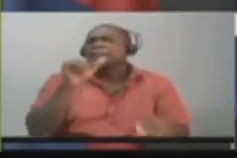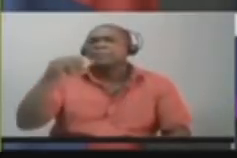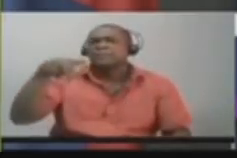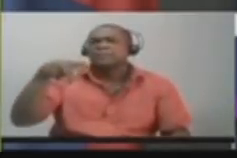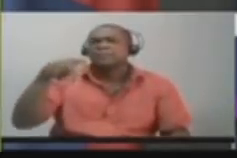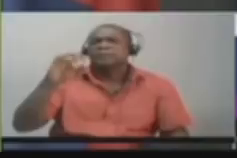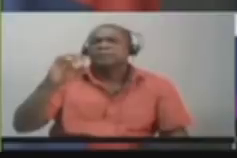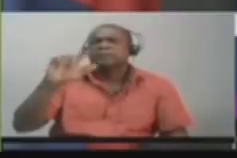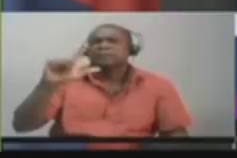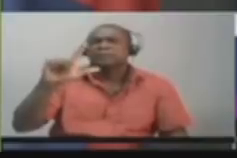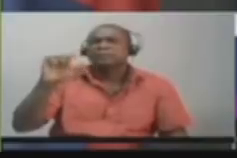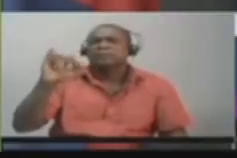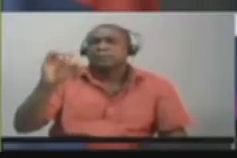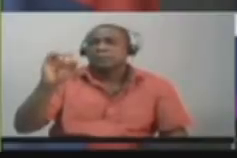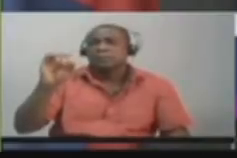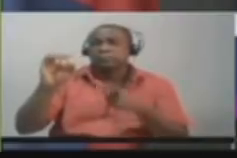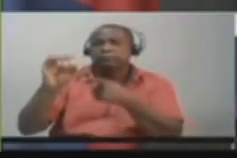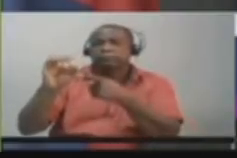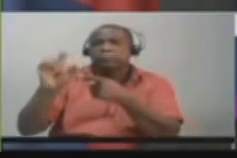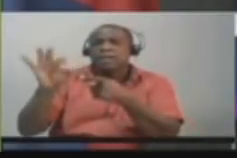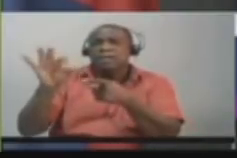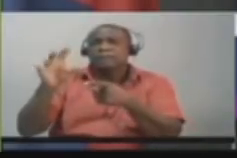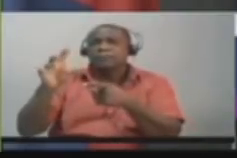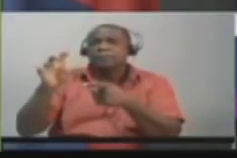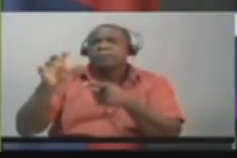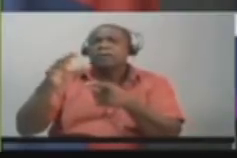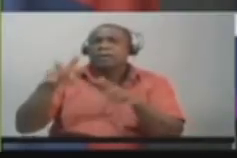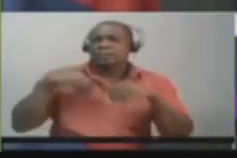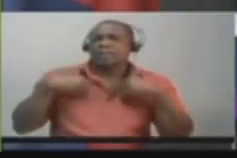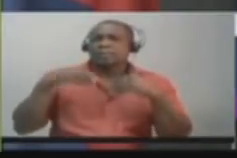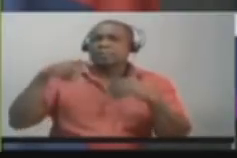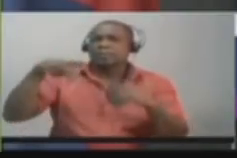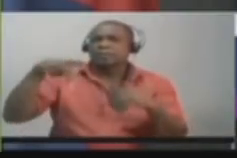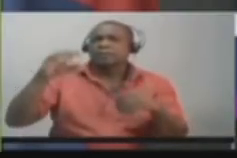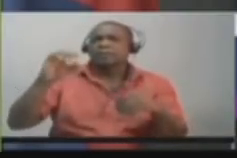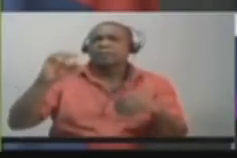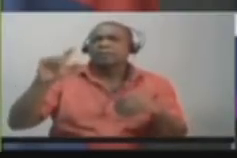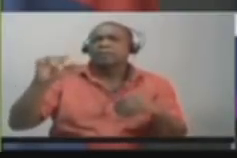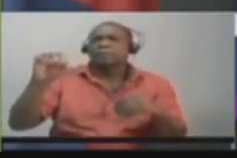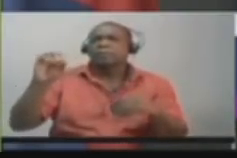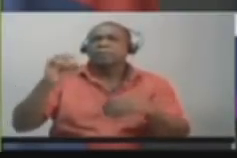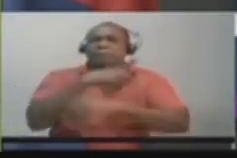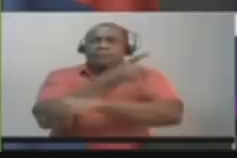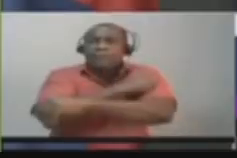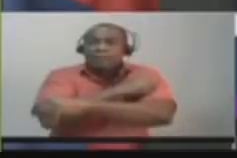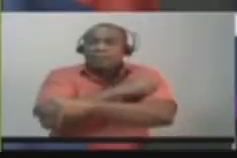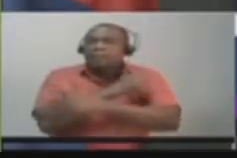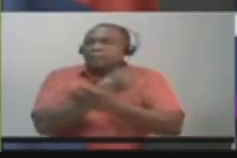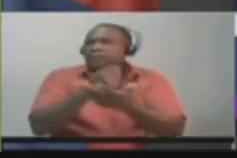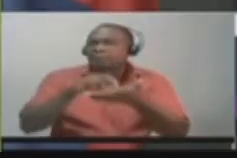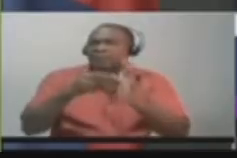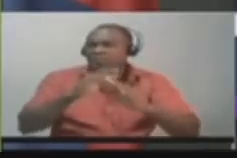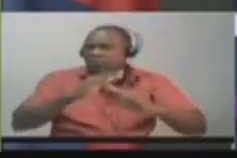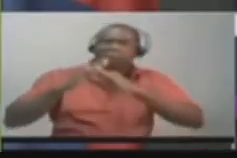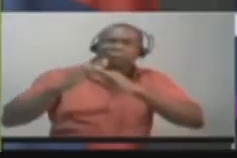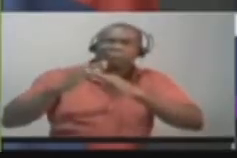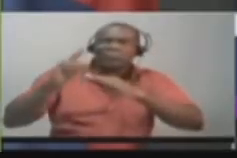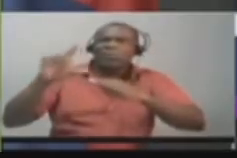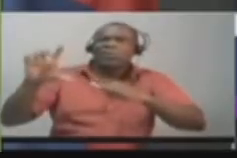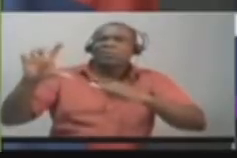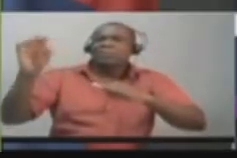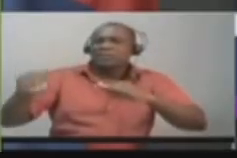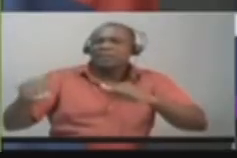But the best that's available to us. I've heard it said from some people that the reason why they don't trust this vaccine is because it was developed too quickly.